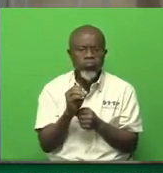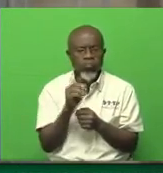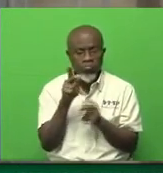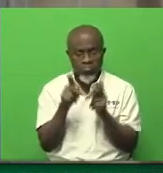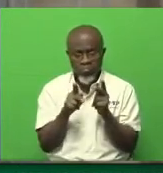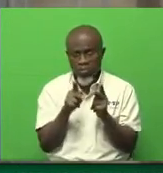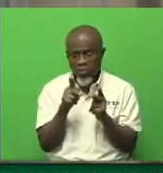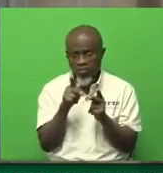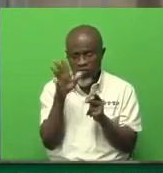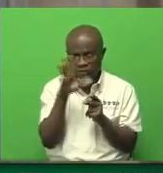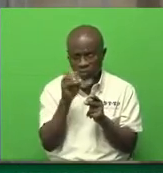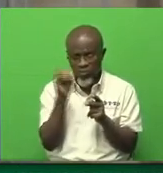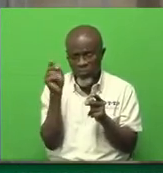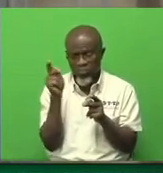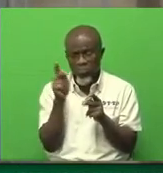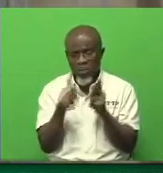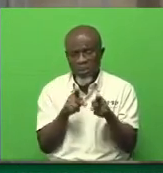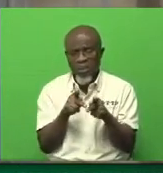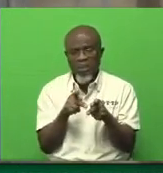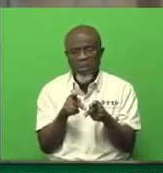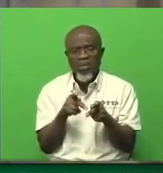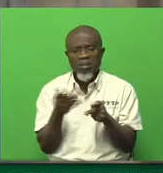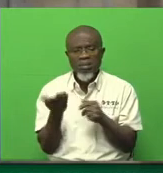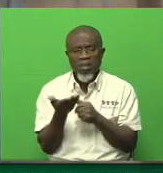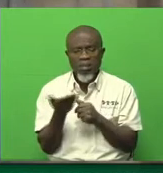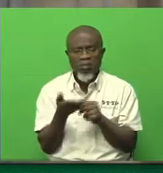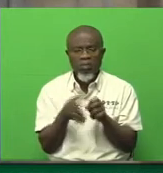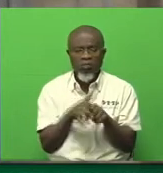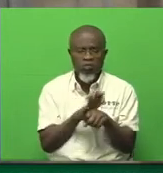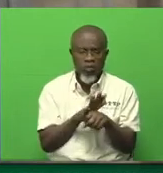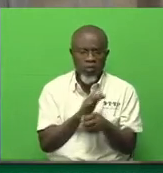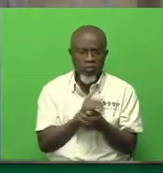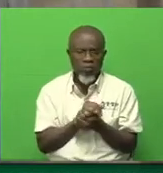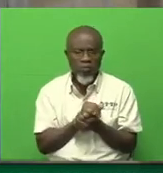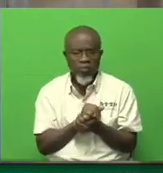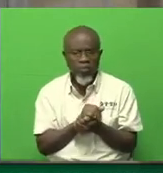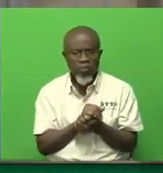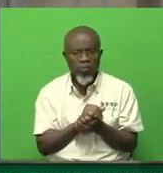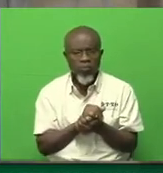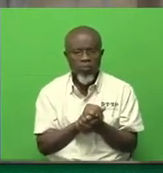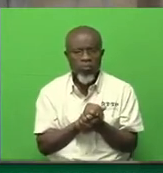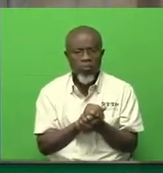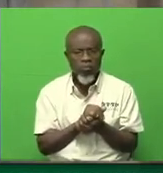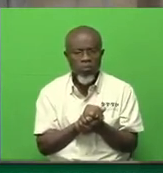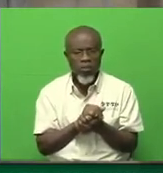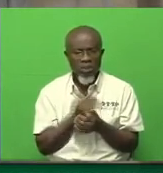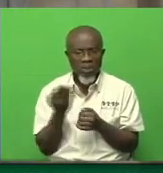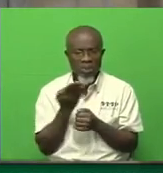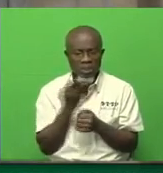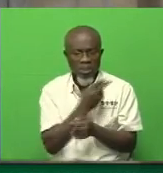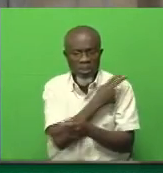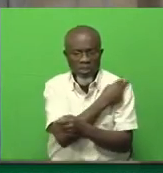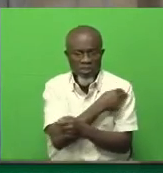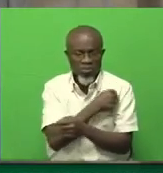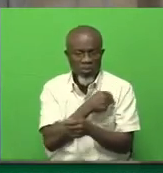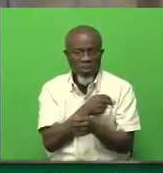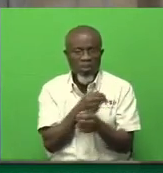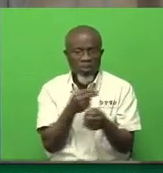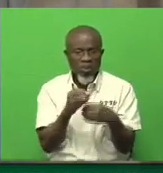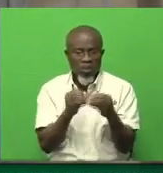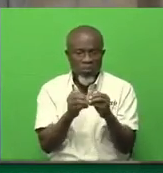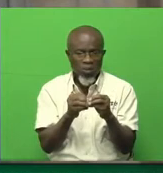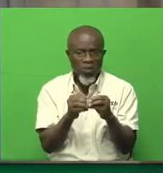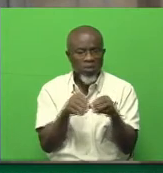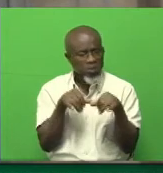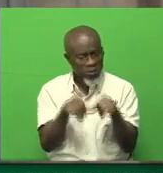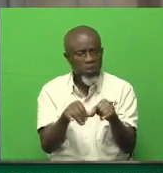under the age of 40 on hospitalization numbers are manageable the debt on hospitalization rates also remain